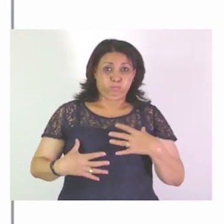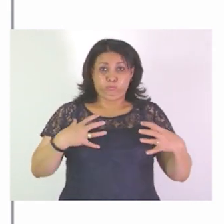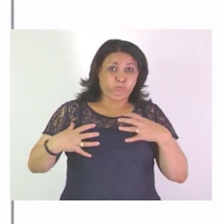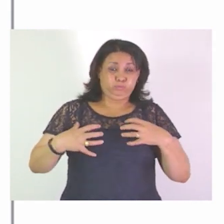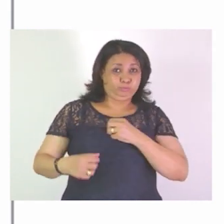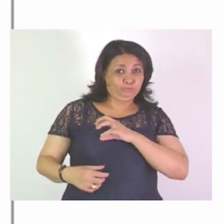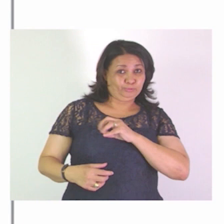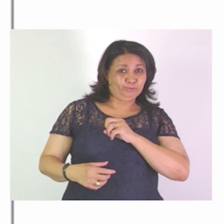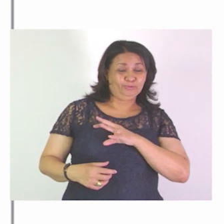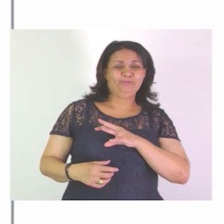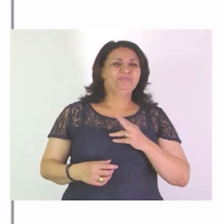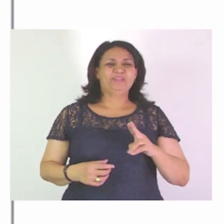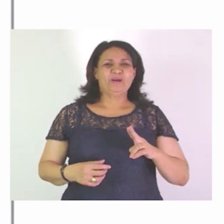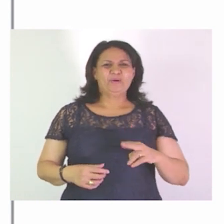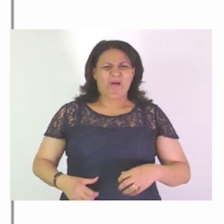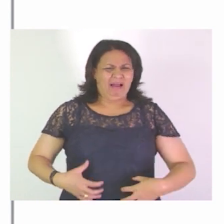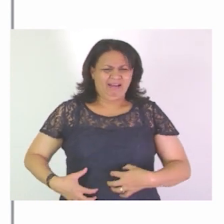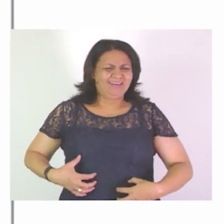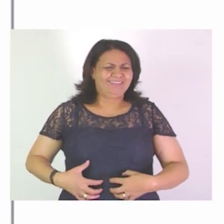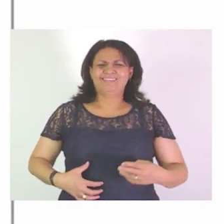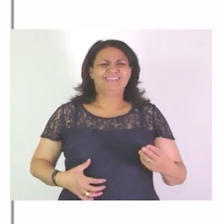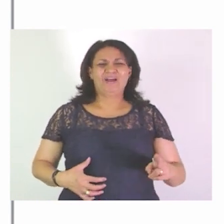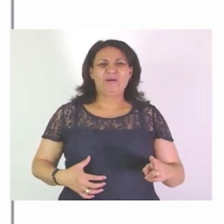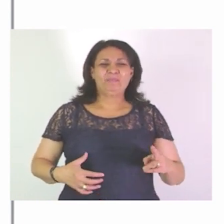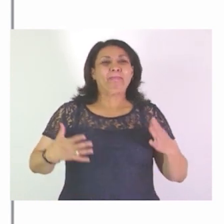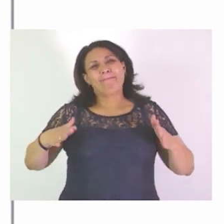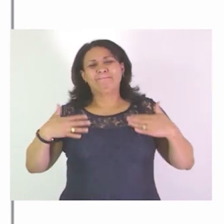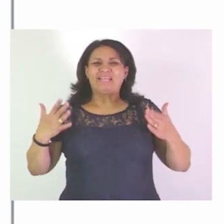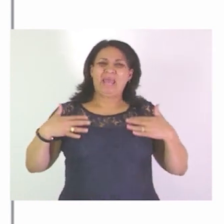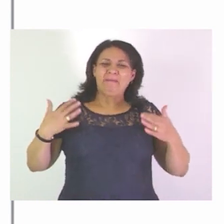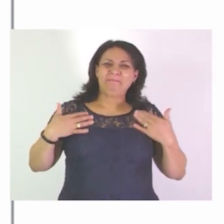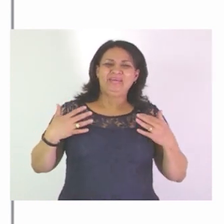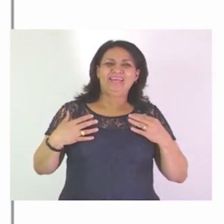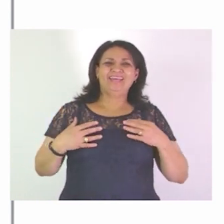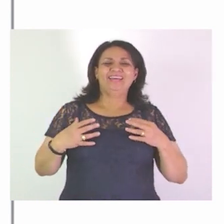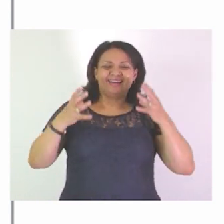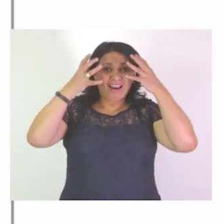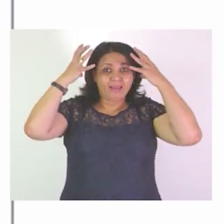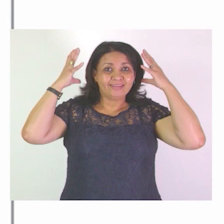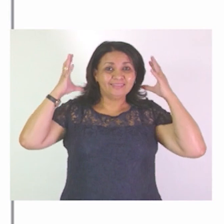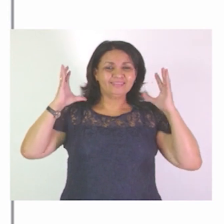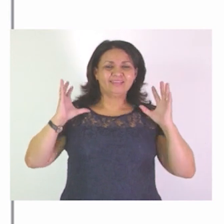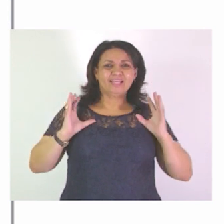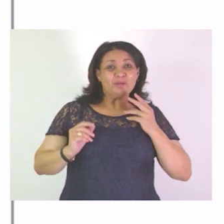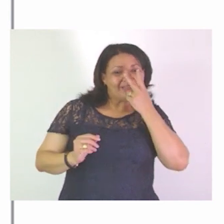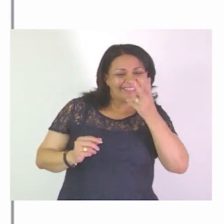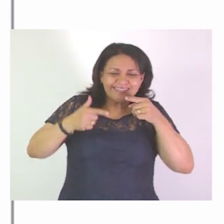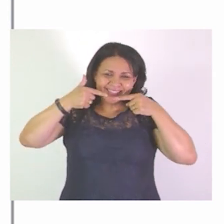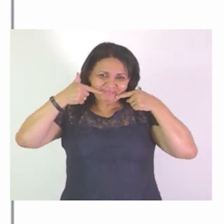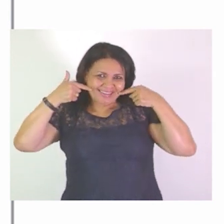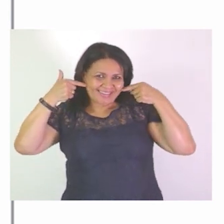lion, not a hungry lion, but a happy lion. You can see that he's smiling at